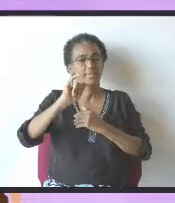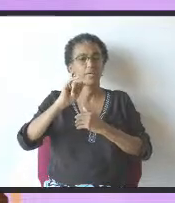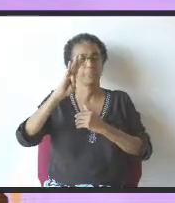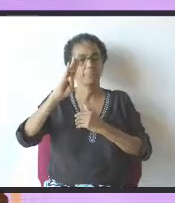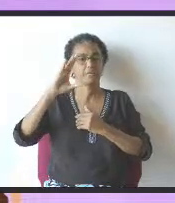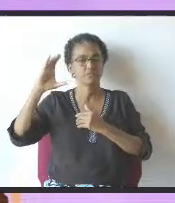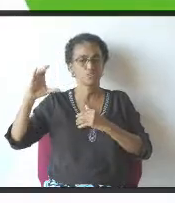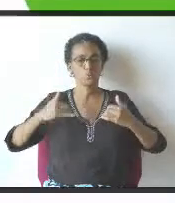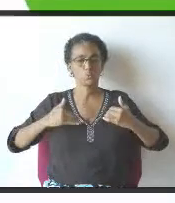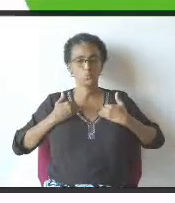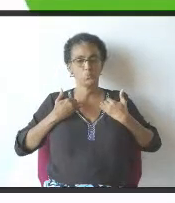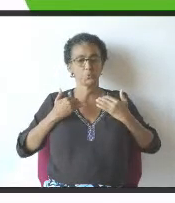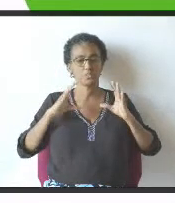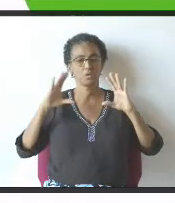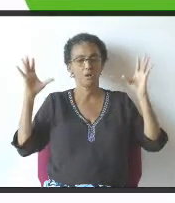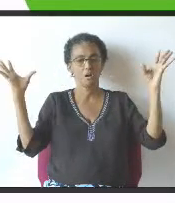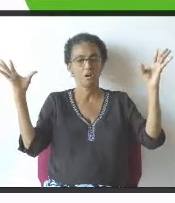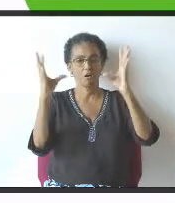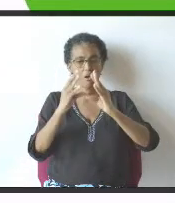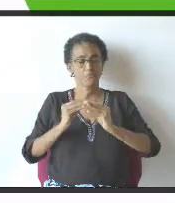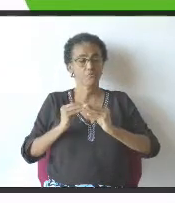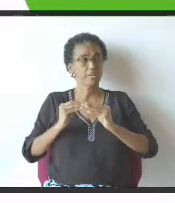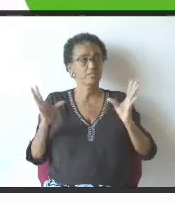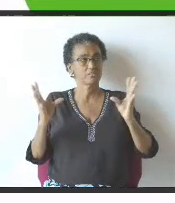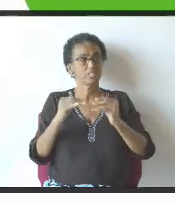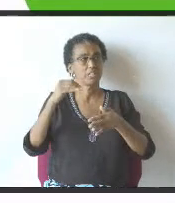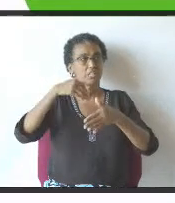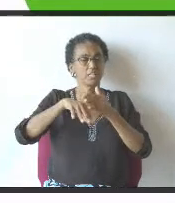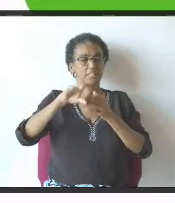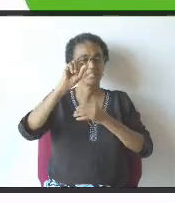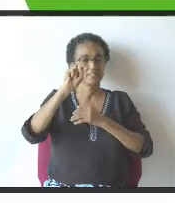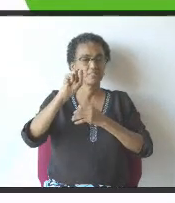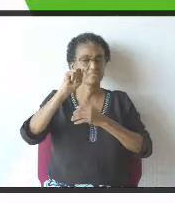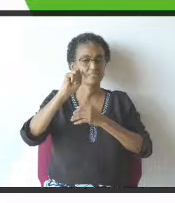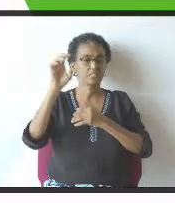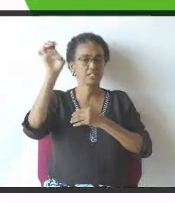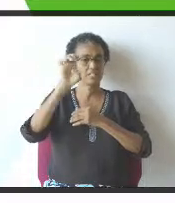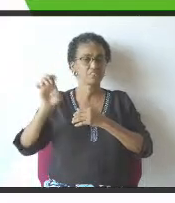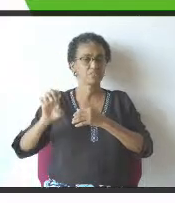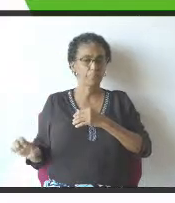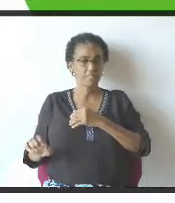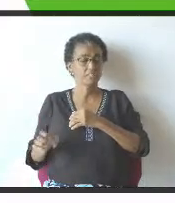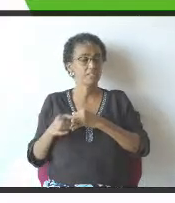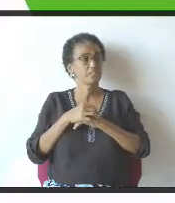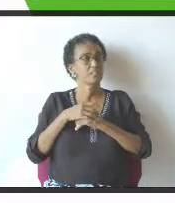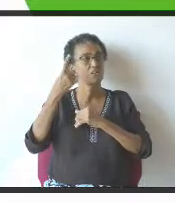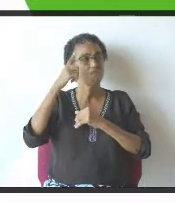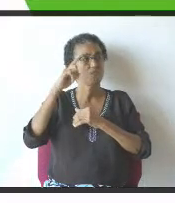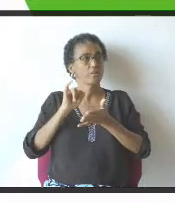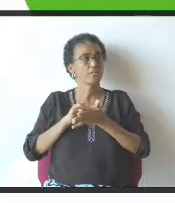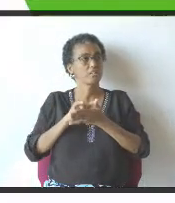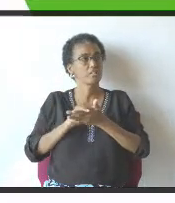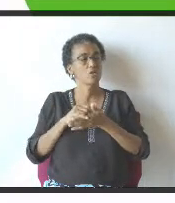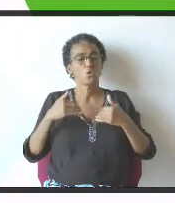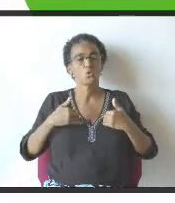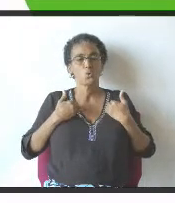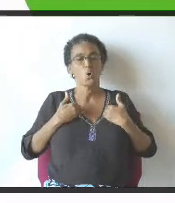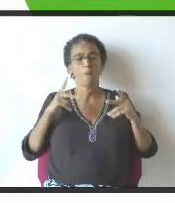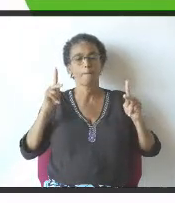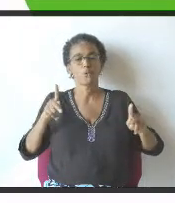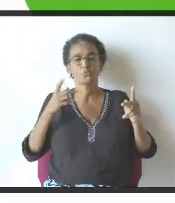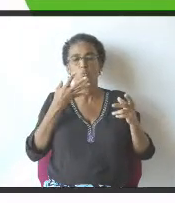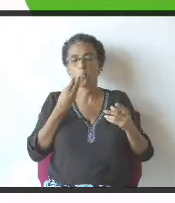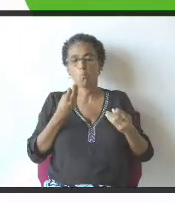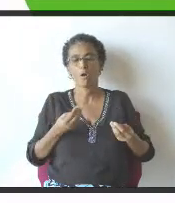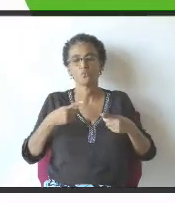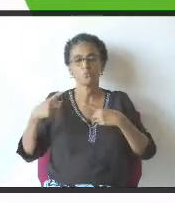that's coming up, and it's going to be in St. Elizabeth. And you know, we have a bus reserved for this. Young persons who want to be a part of